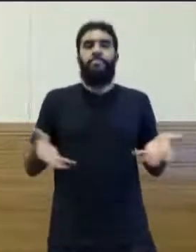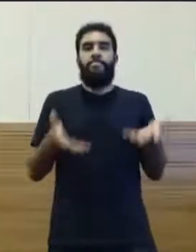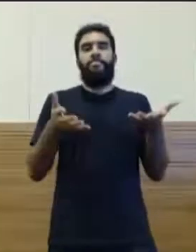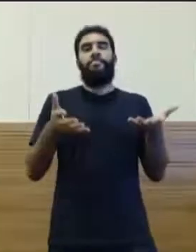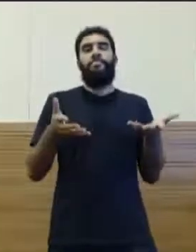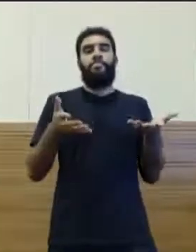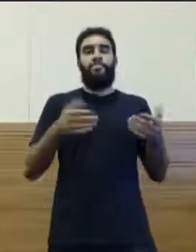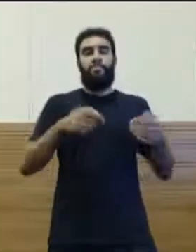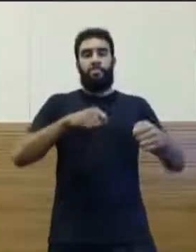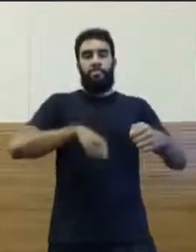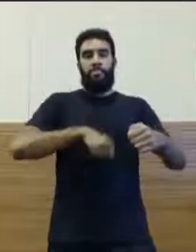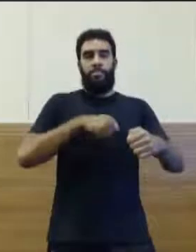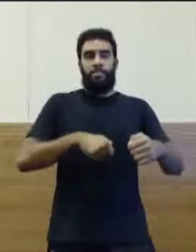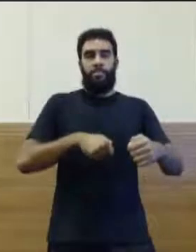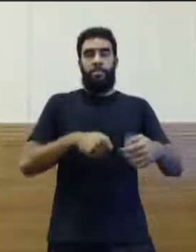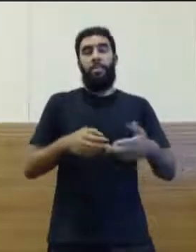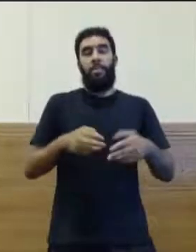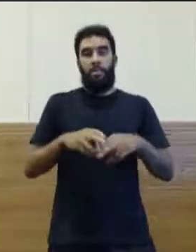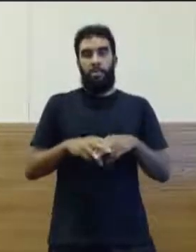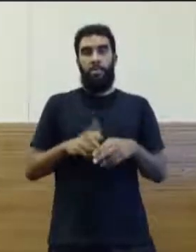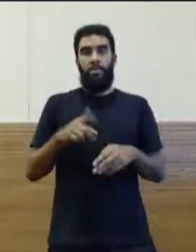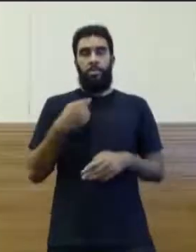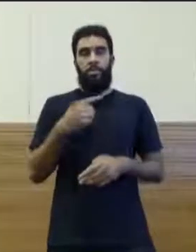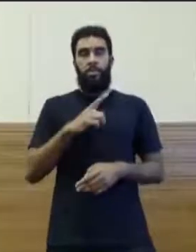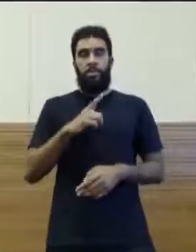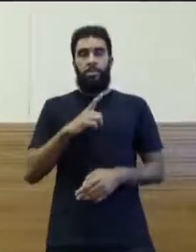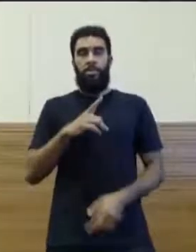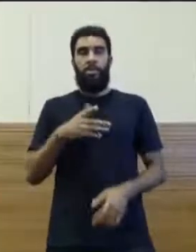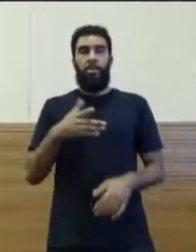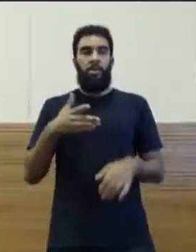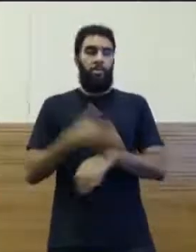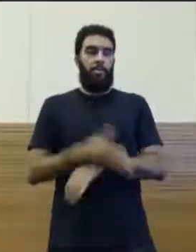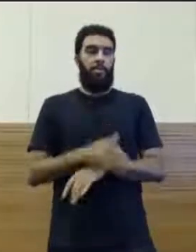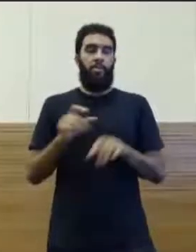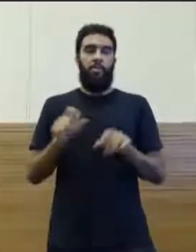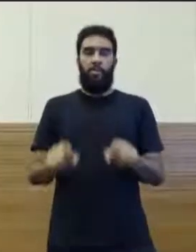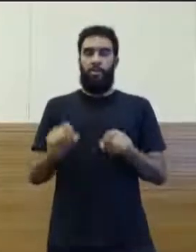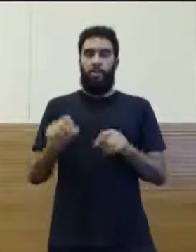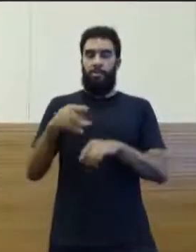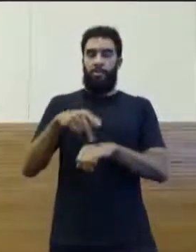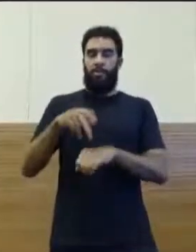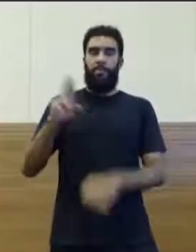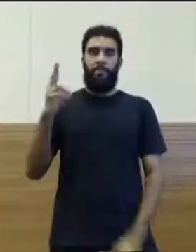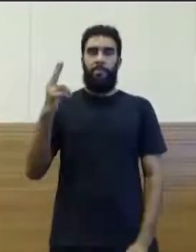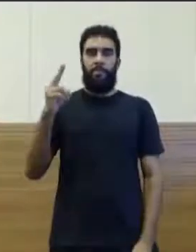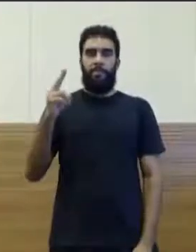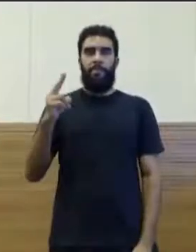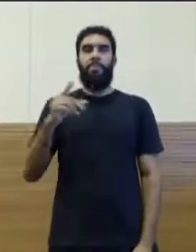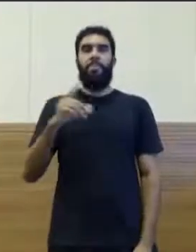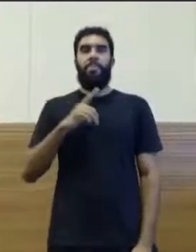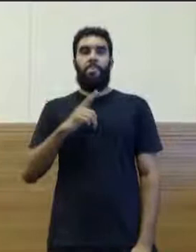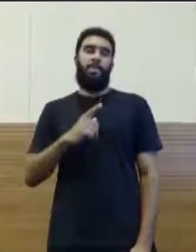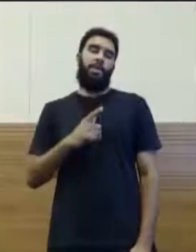impulse the kitchen, and we had the participation.